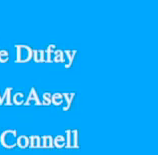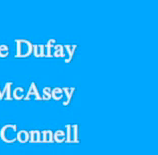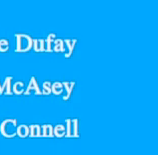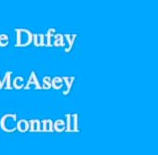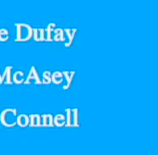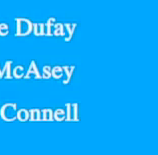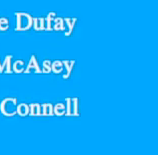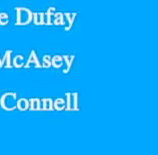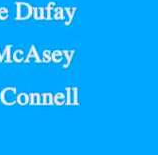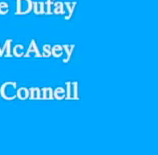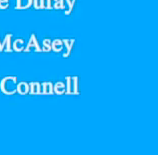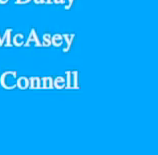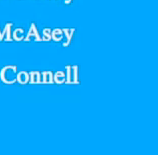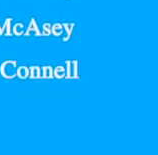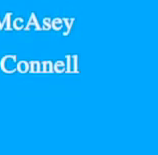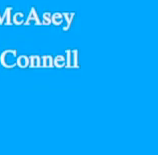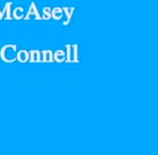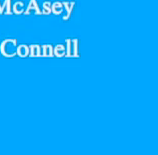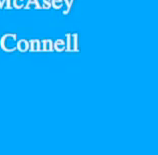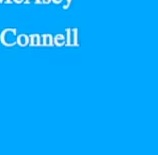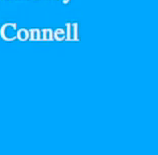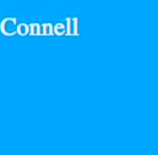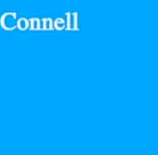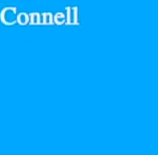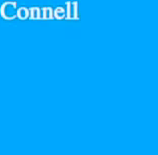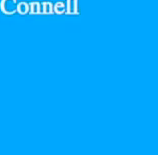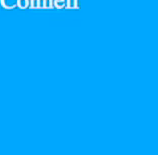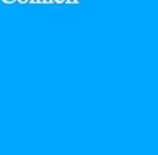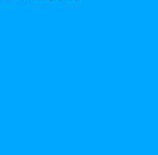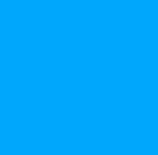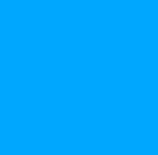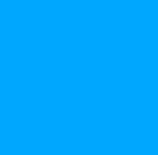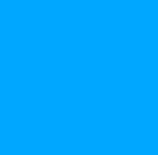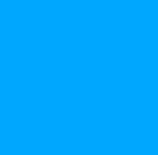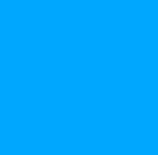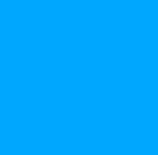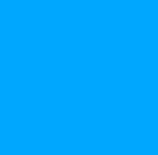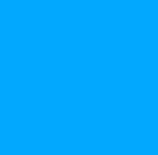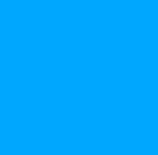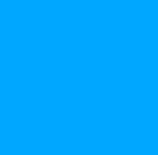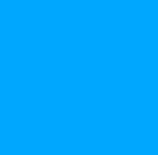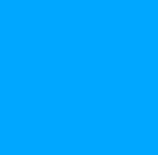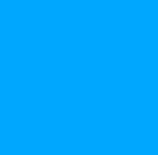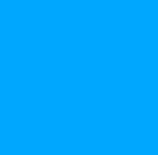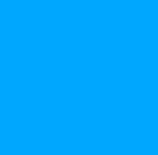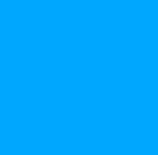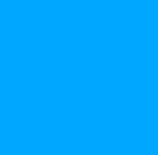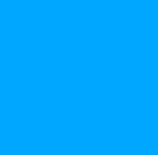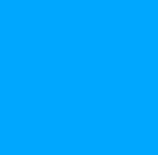Children have a voice. Let's secure the future all over the world.